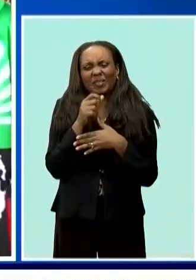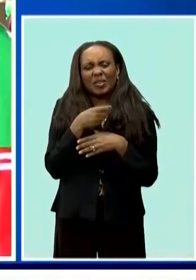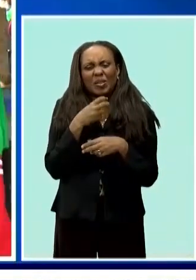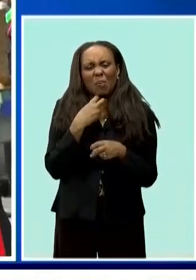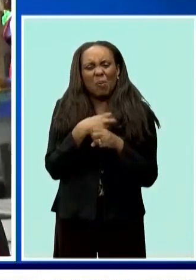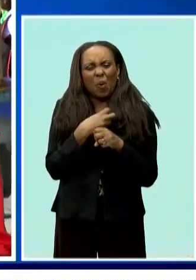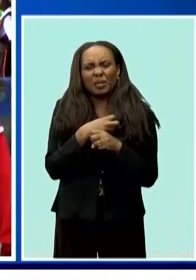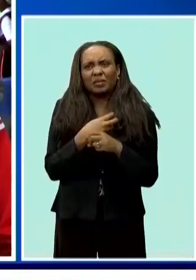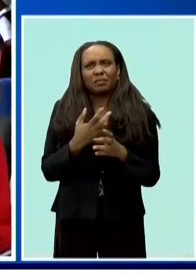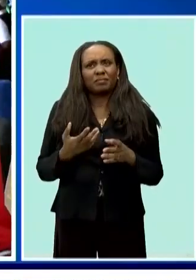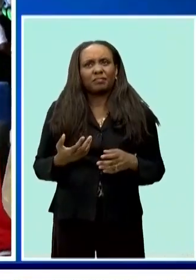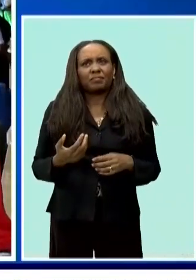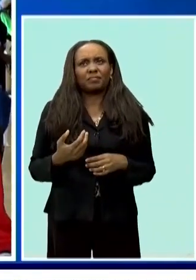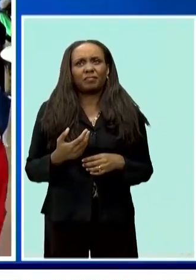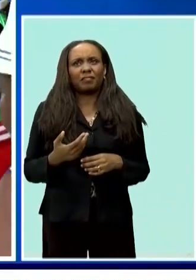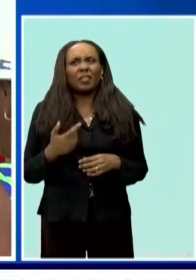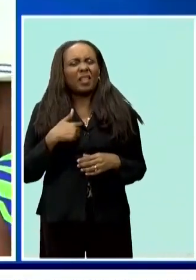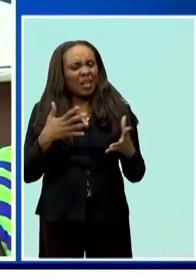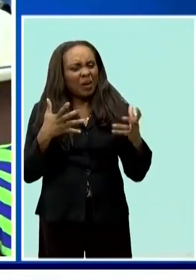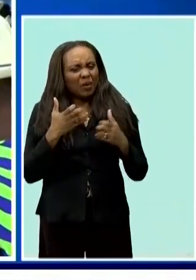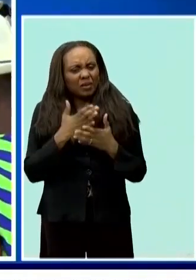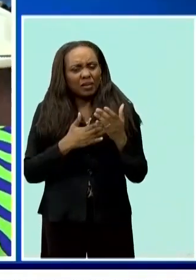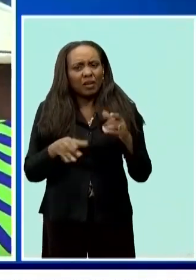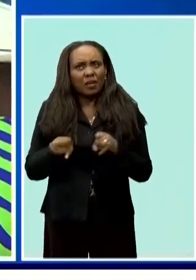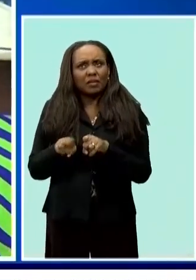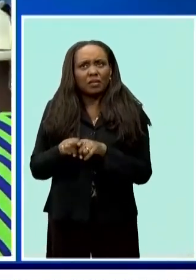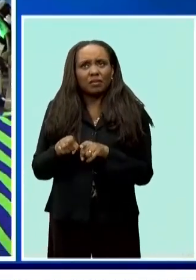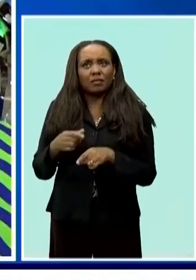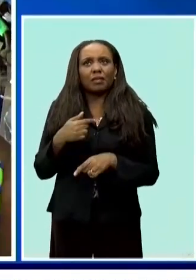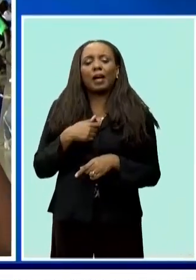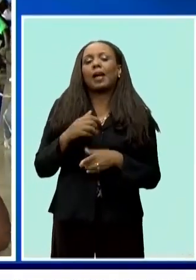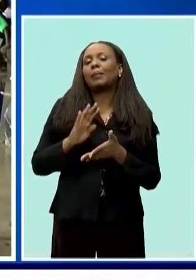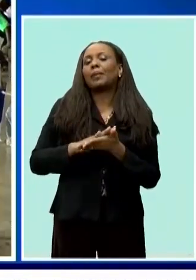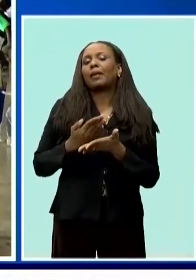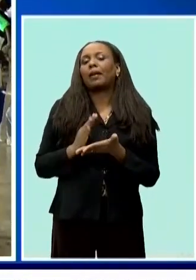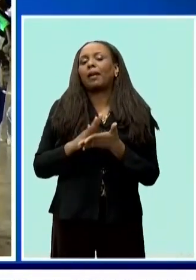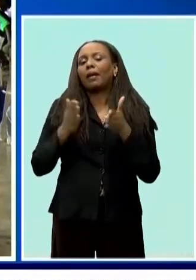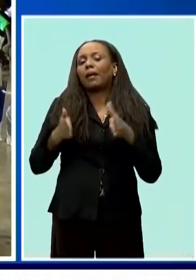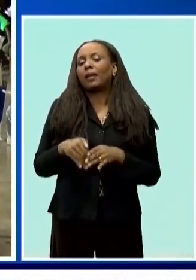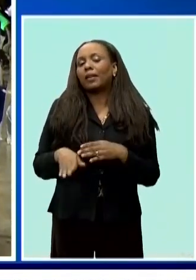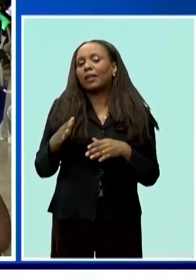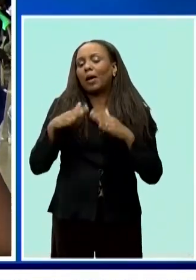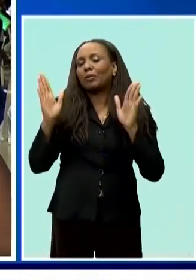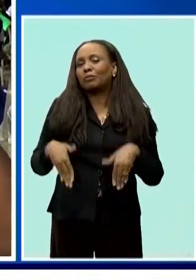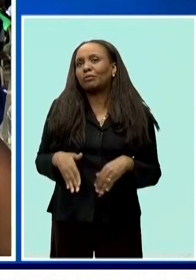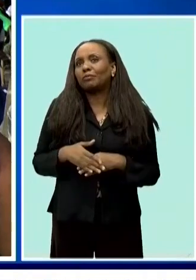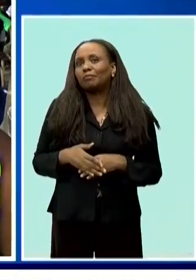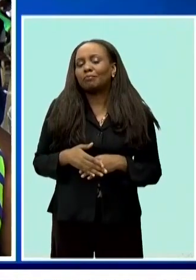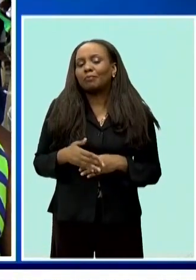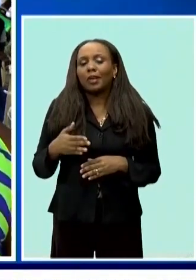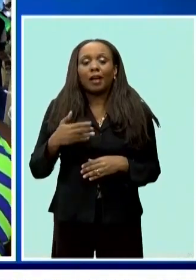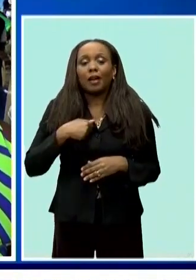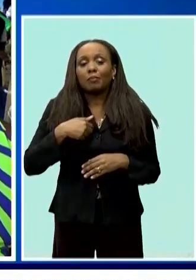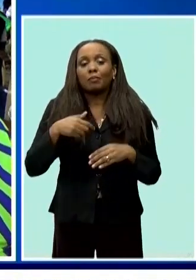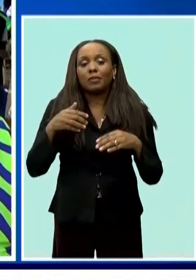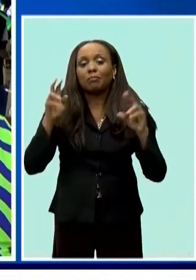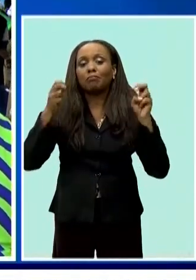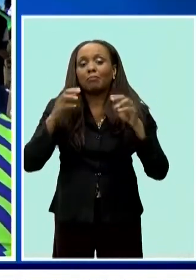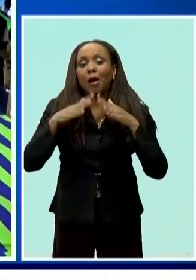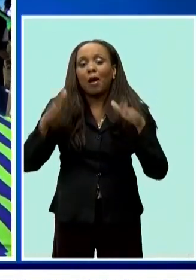picking up and looking good so far. However, the customers we spoke with say they are looking to get the best deal for their money. I buy